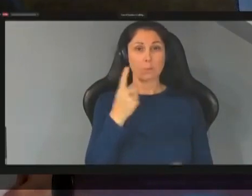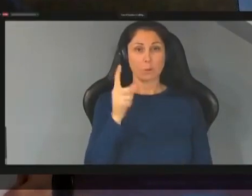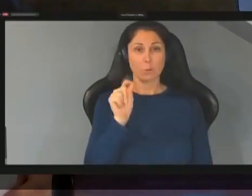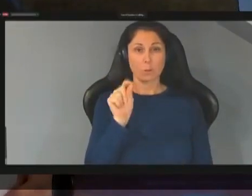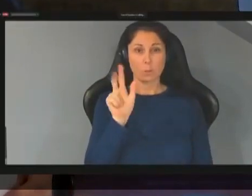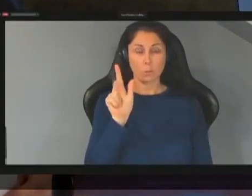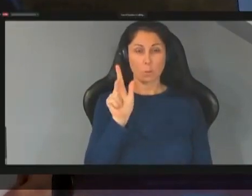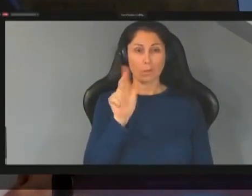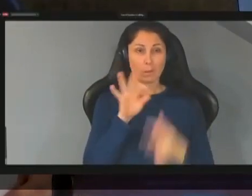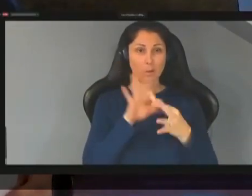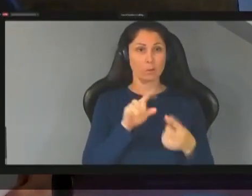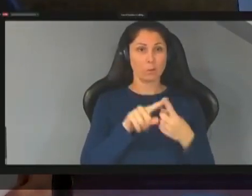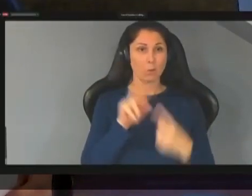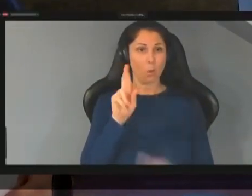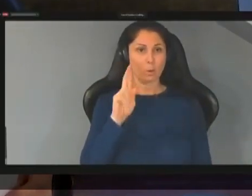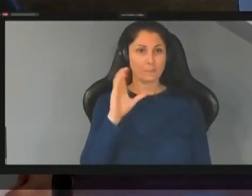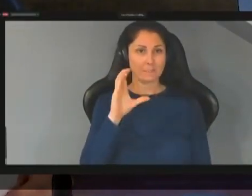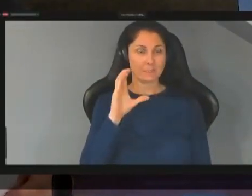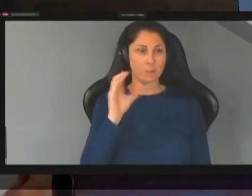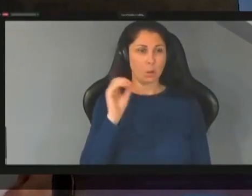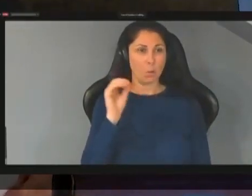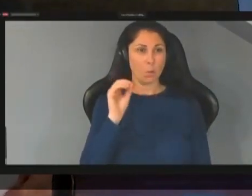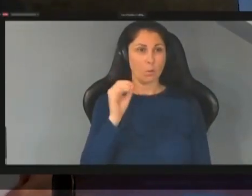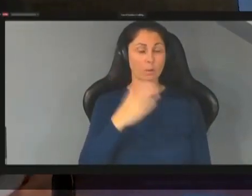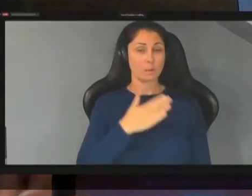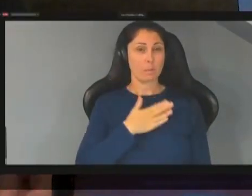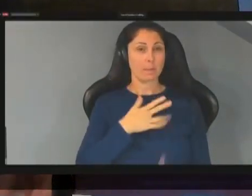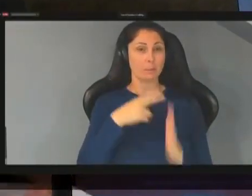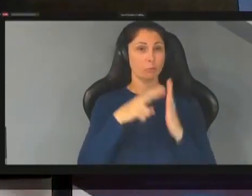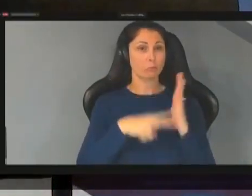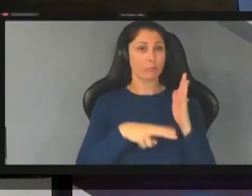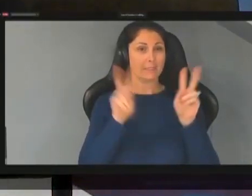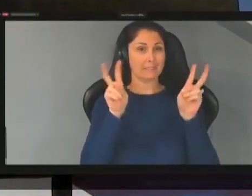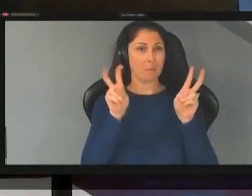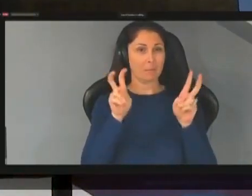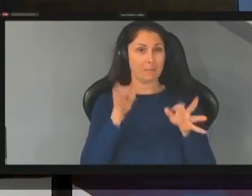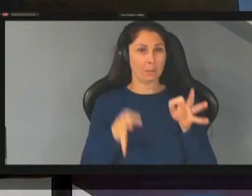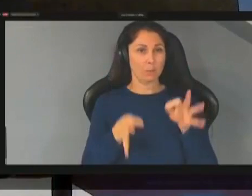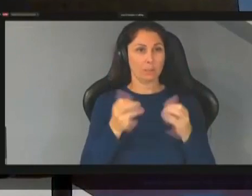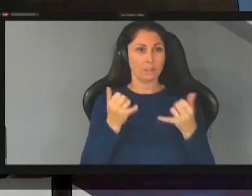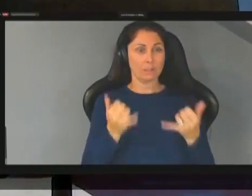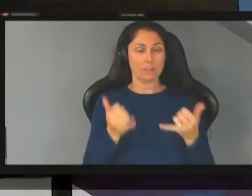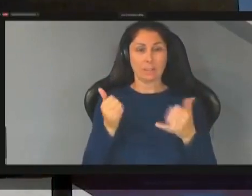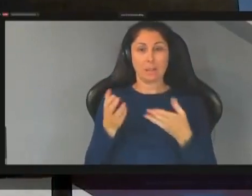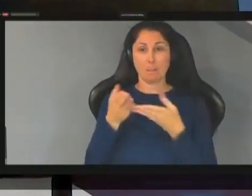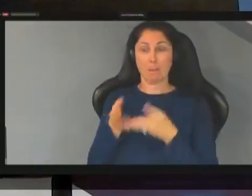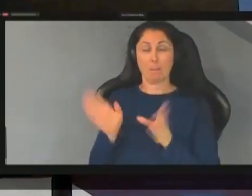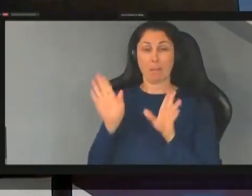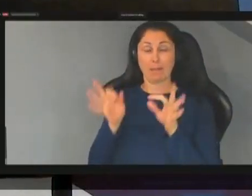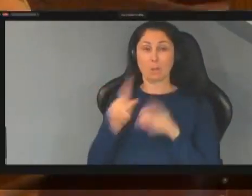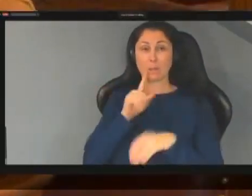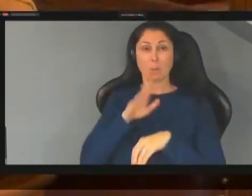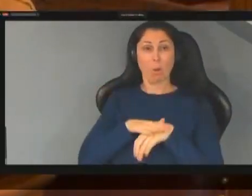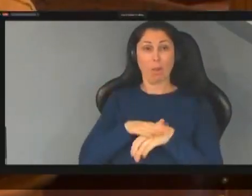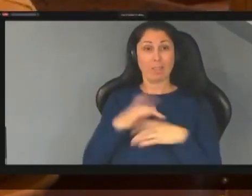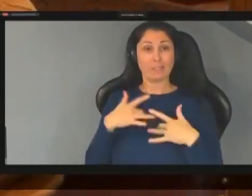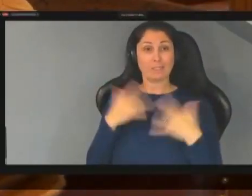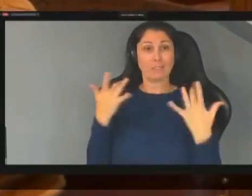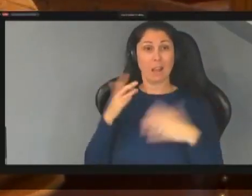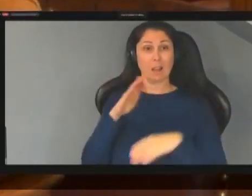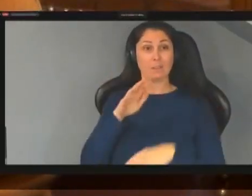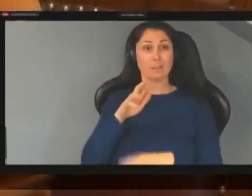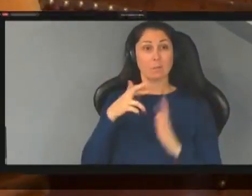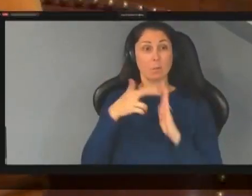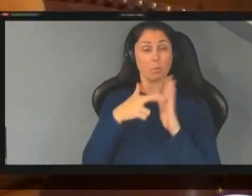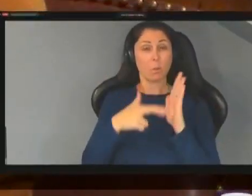to the RCOs. Will the clerk please read the subject of the hearing? Today's public hearing is on the status of registered